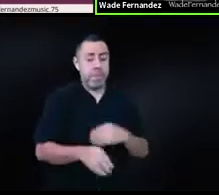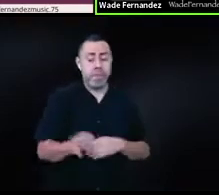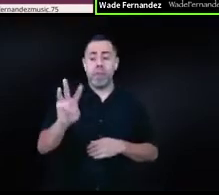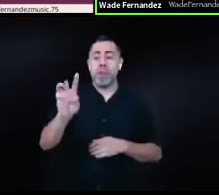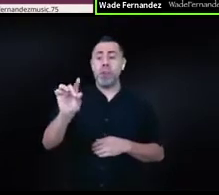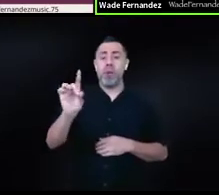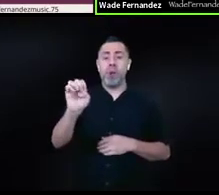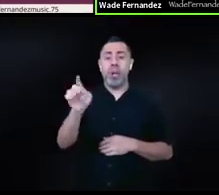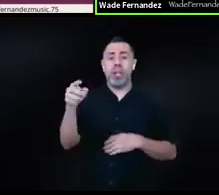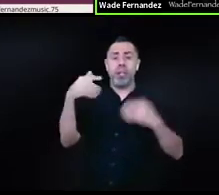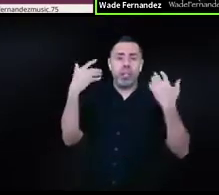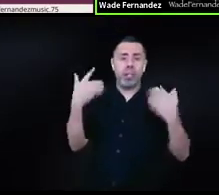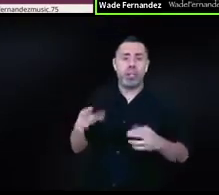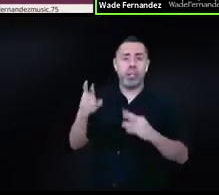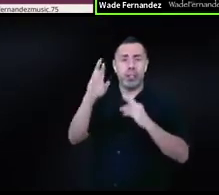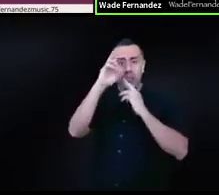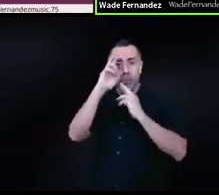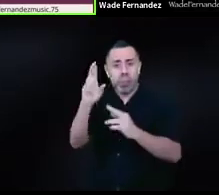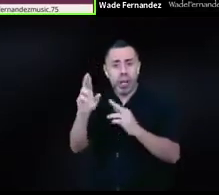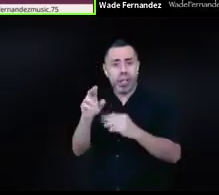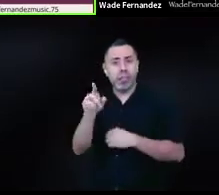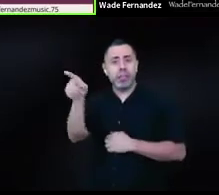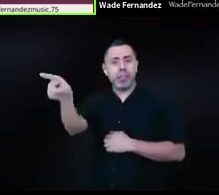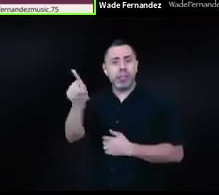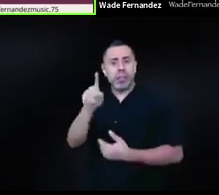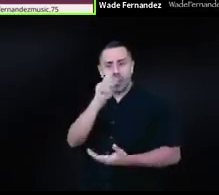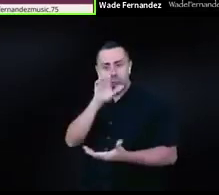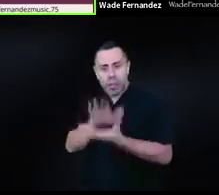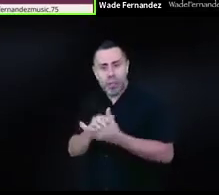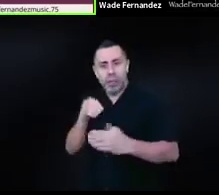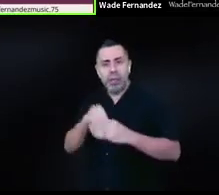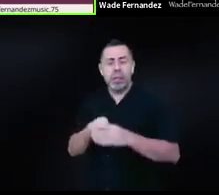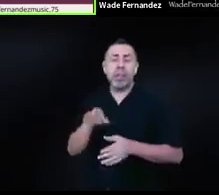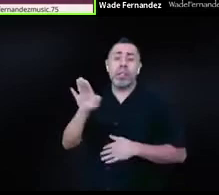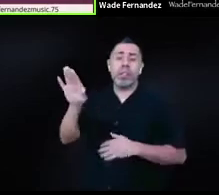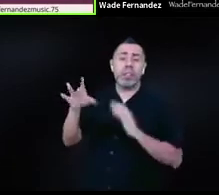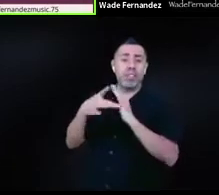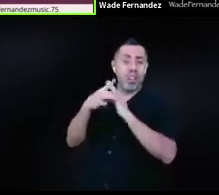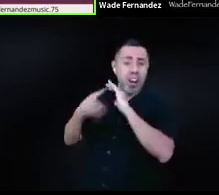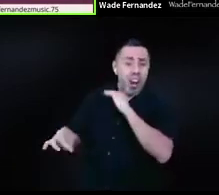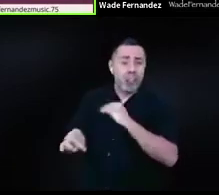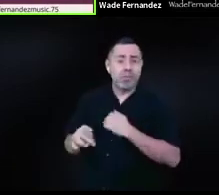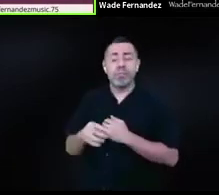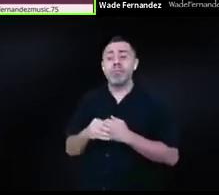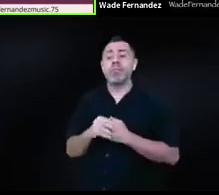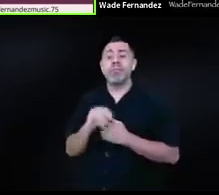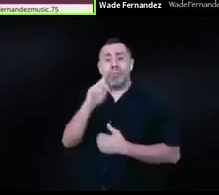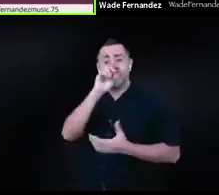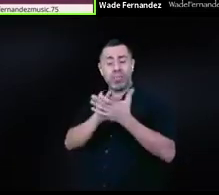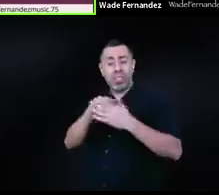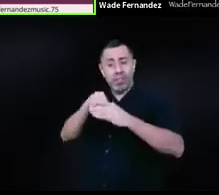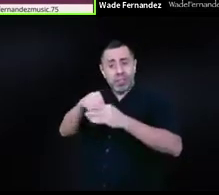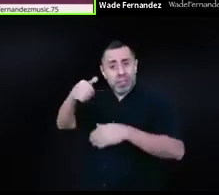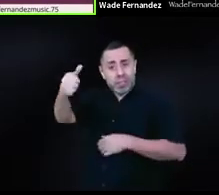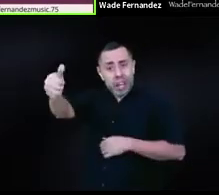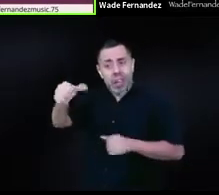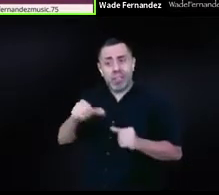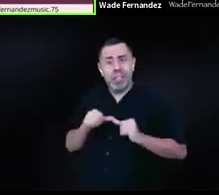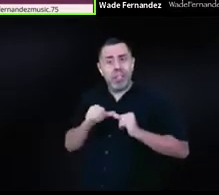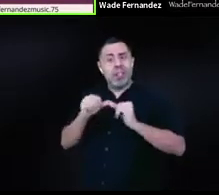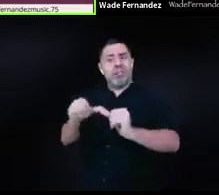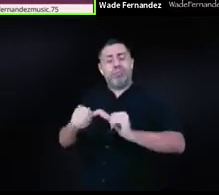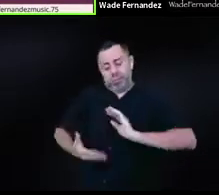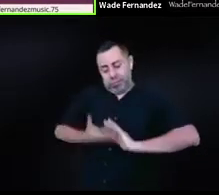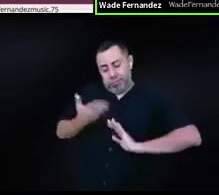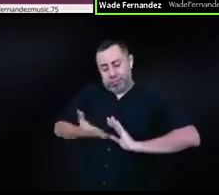in your art, and believing in yourself that you can continue to sustain yourself